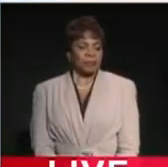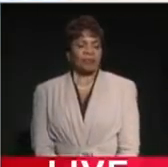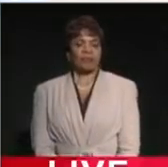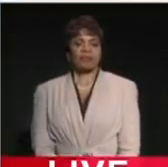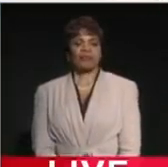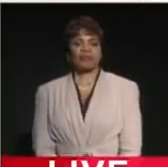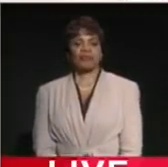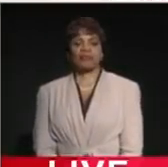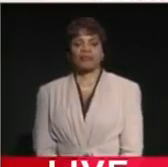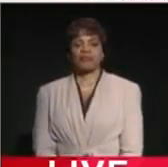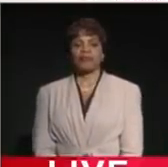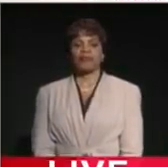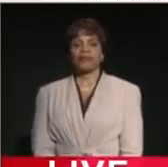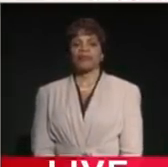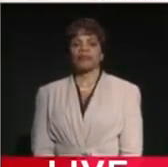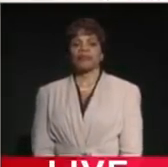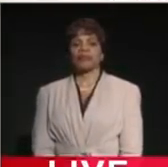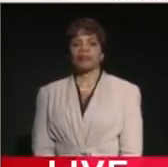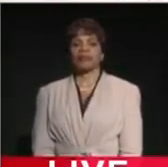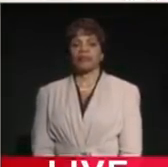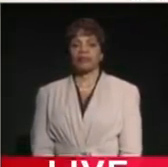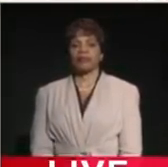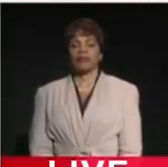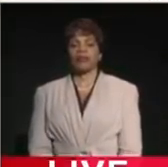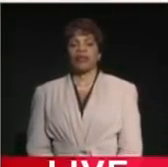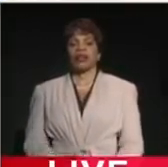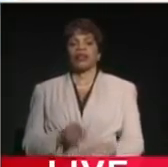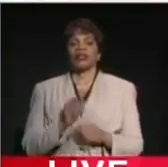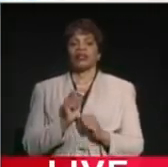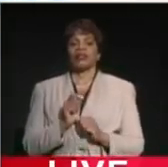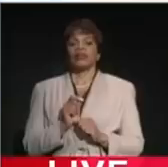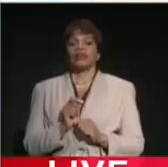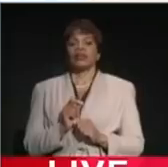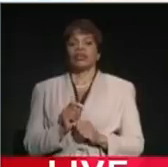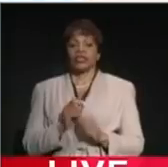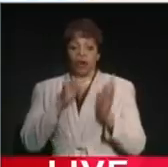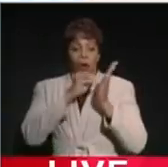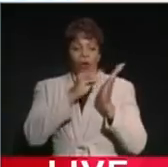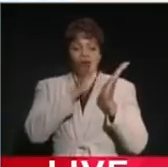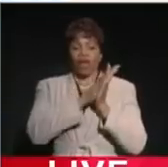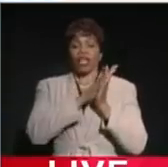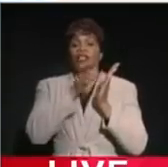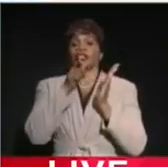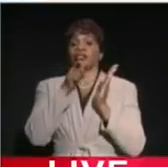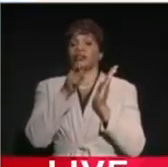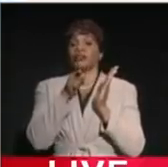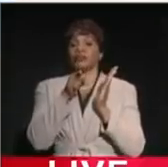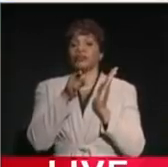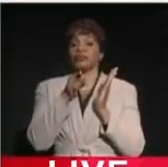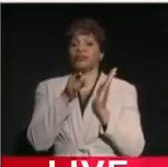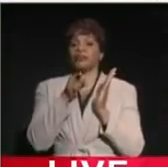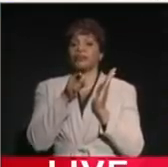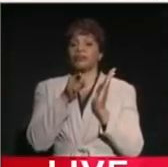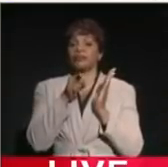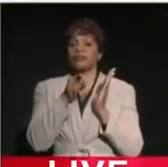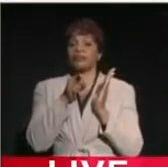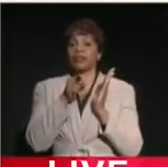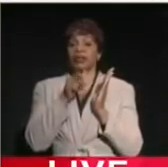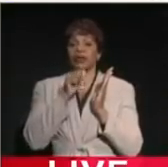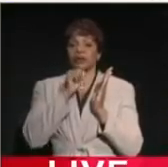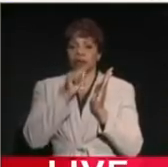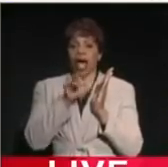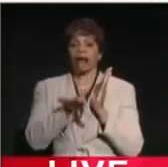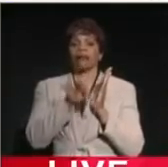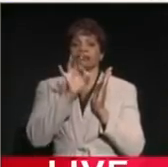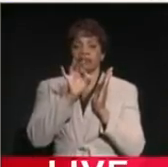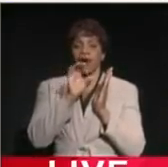That was an easy one. So you're going on record saying you will not consider Chris Christie.